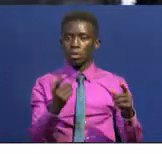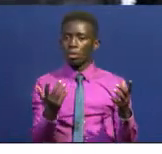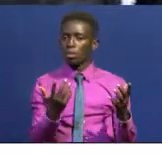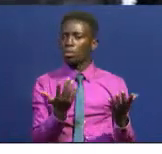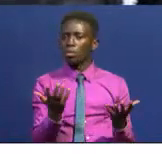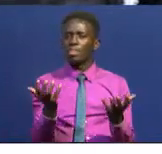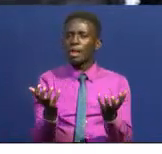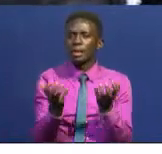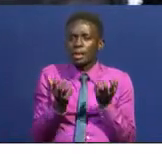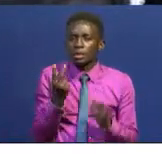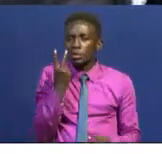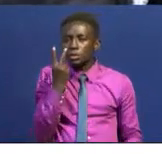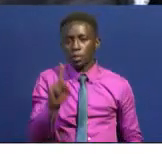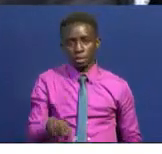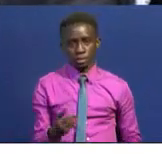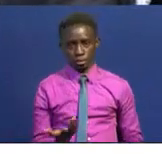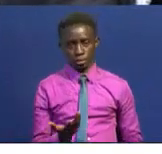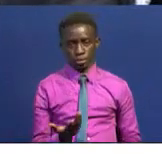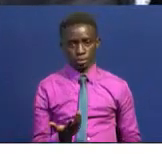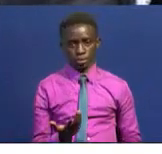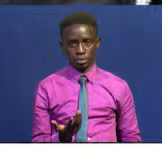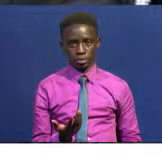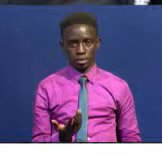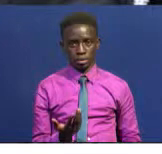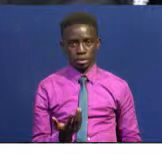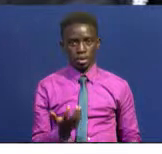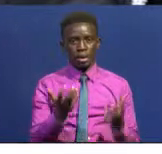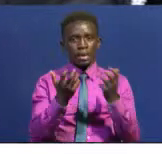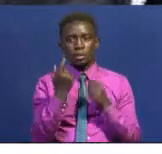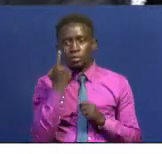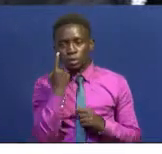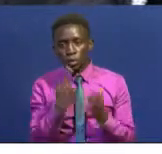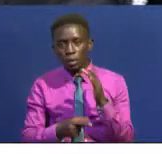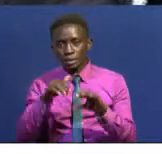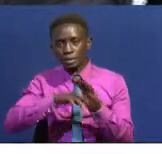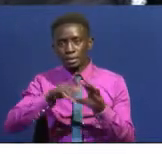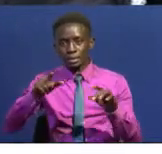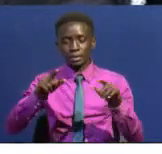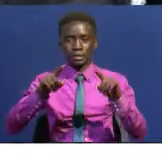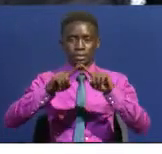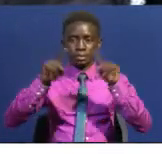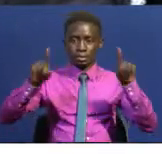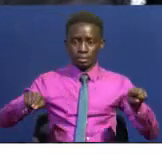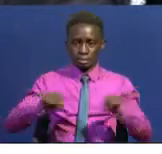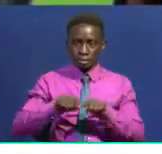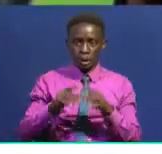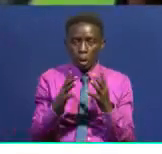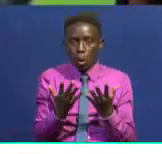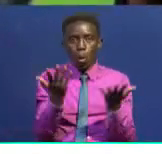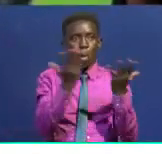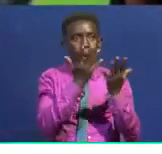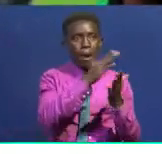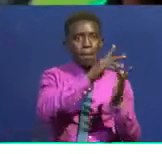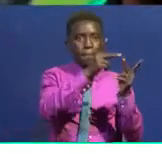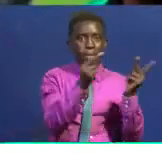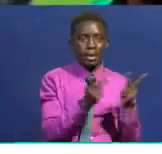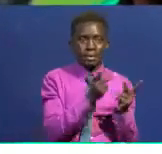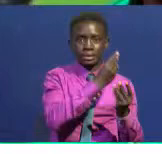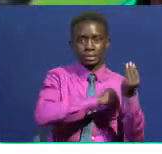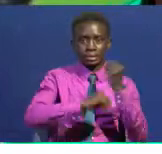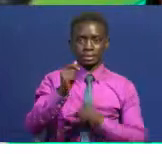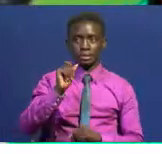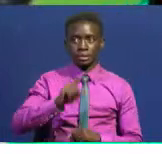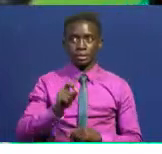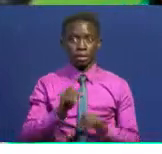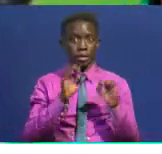wanatakikana waangalie katika zile pakiti ama pahali mbegu zinauzwa. Kama mtu hana license